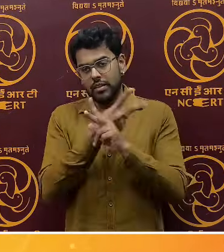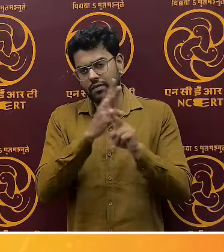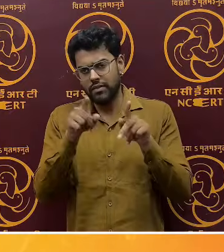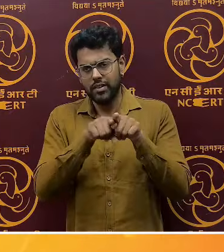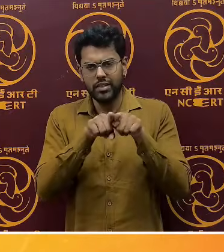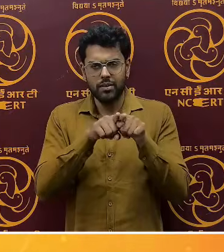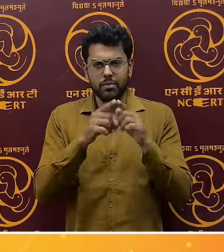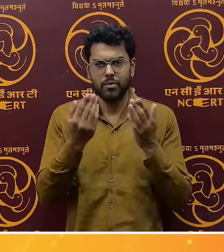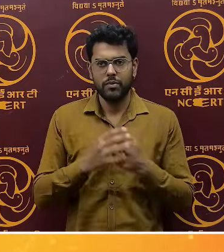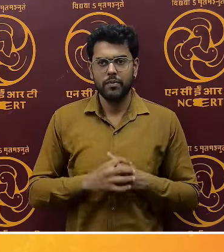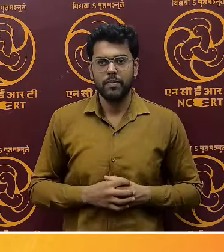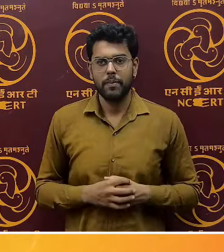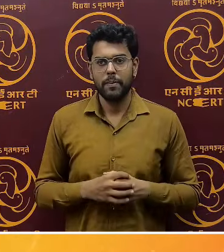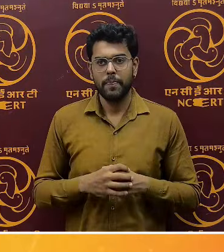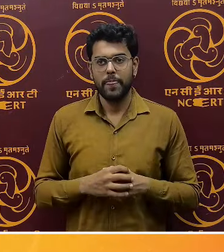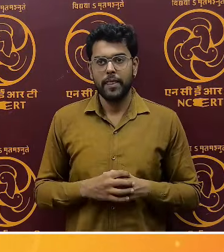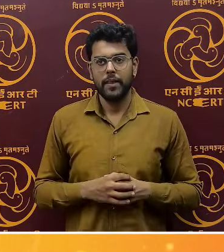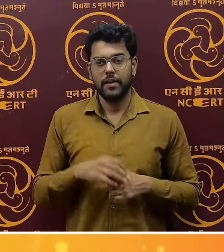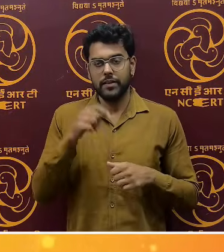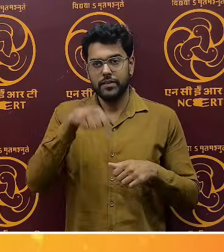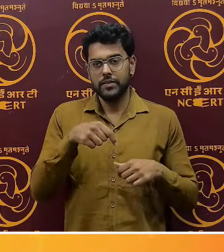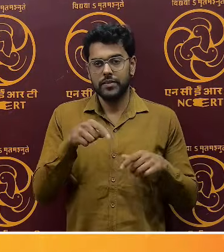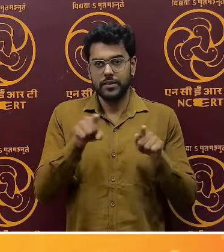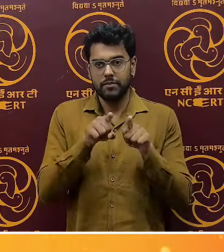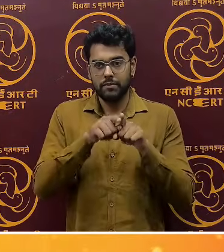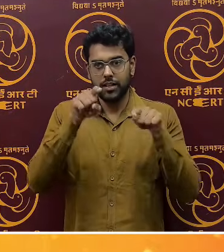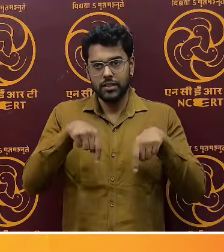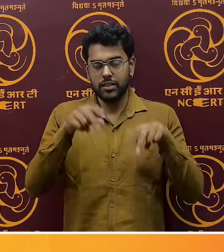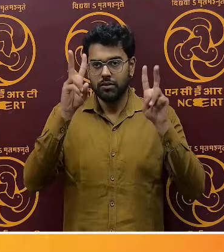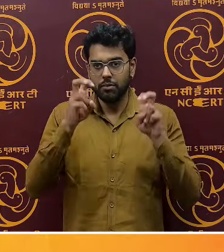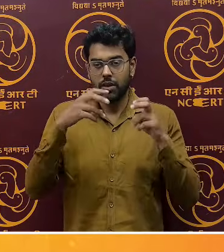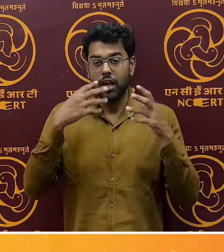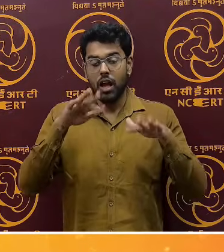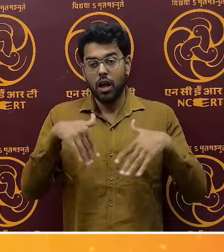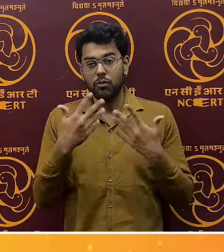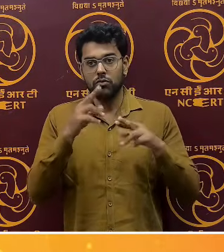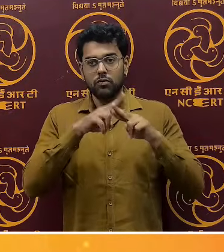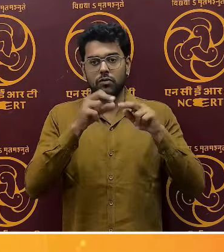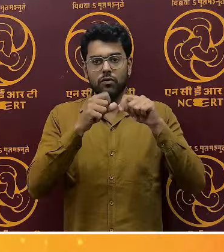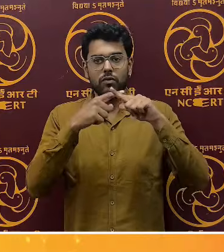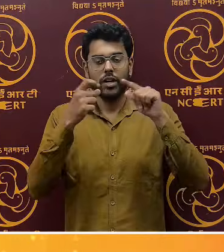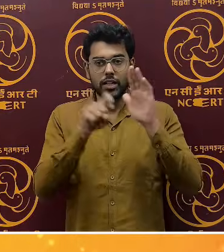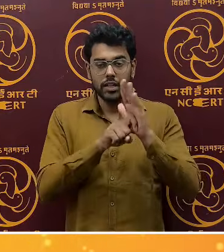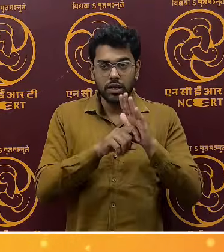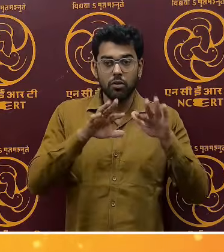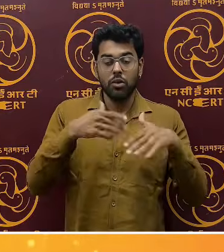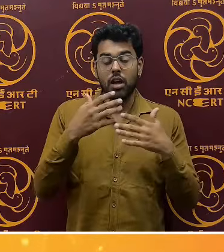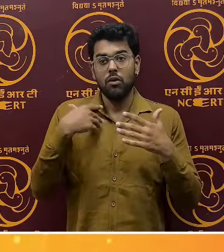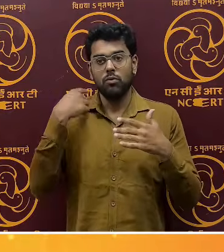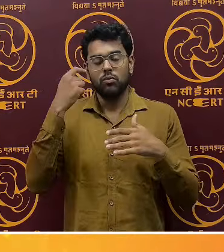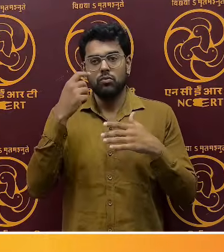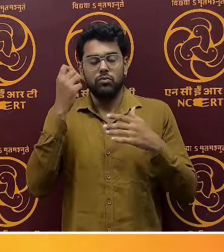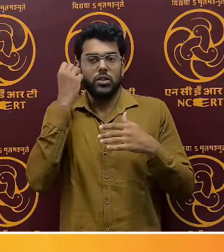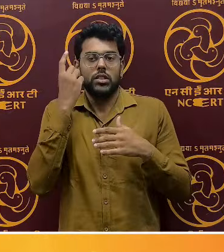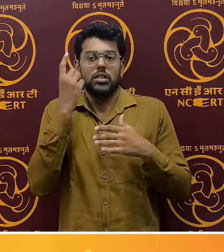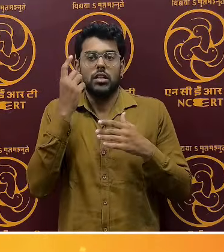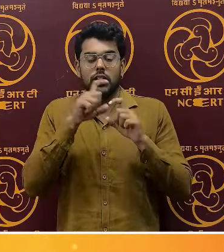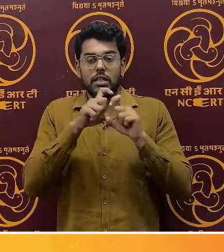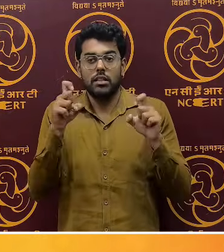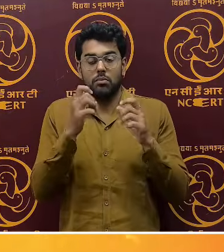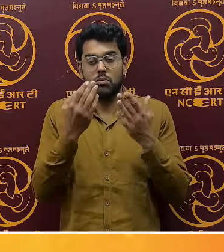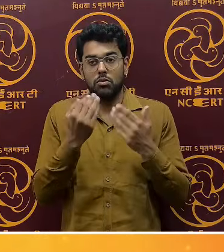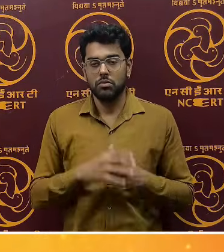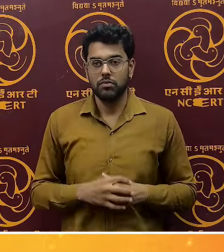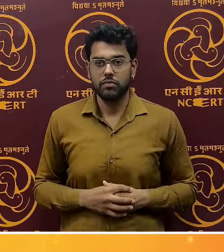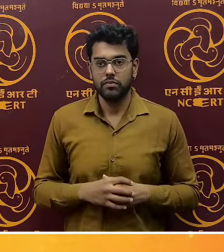examples as well. This was our topic today, that how to factorize and how to get the visualization of this